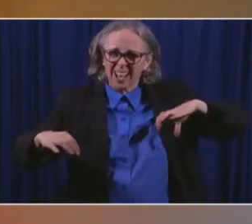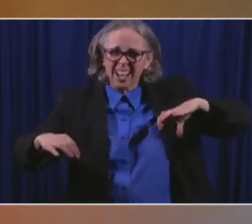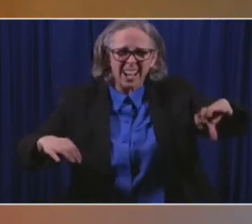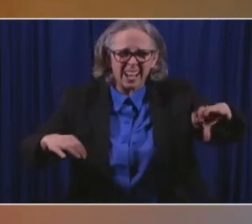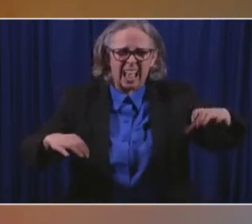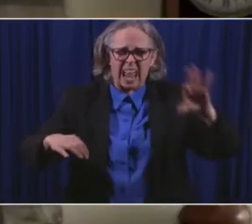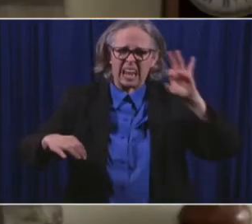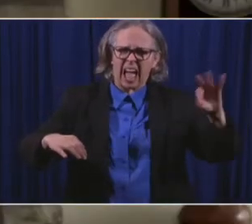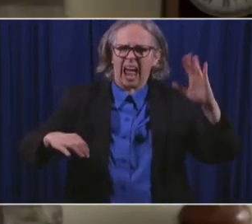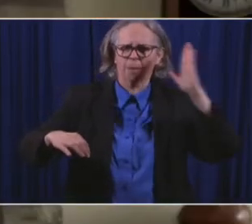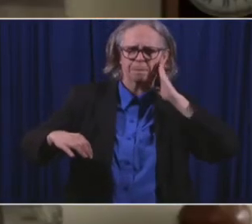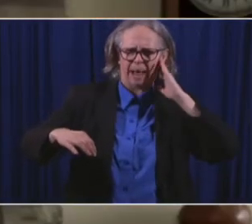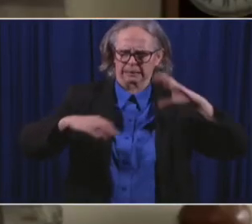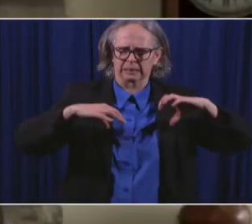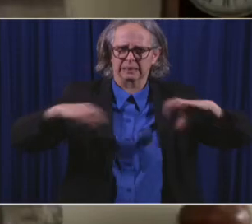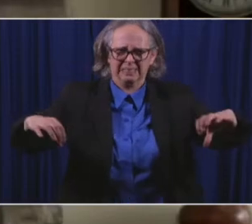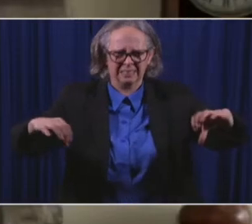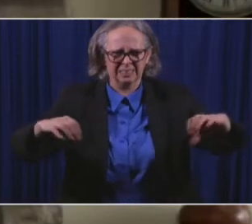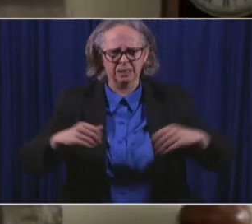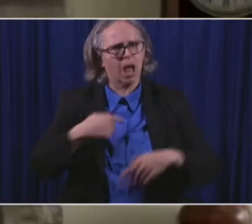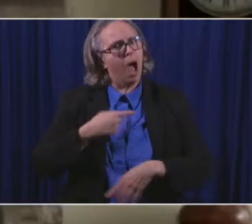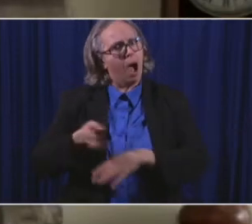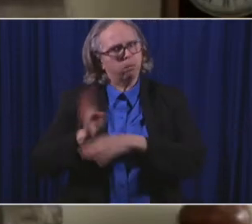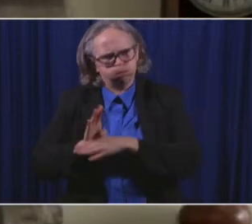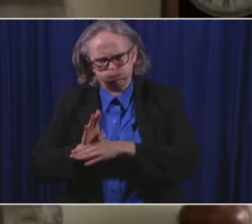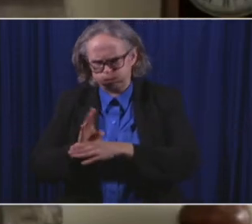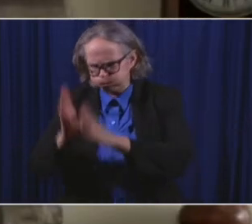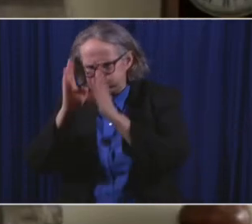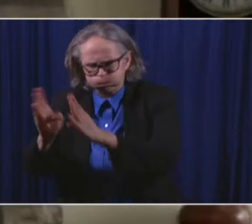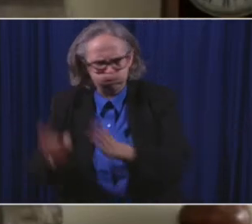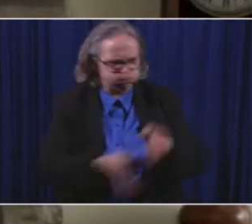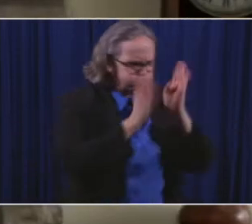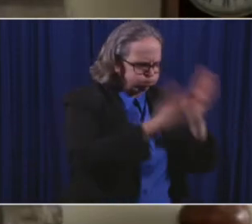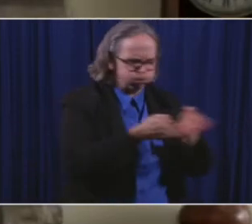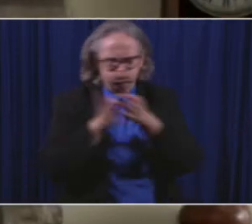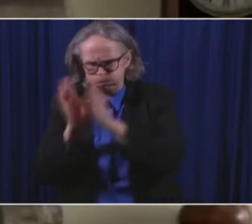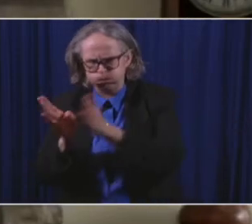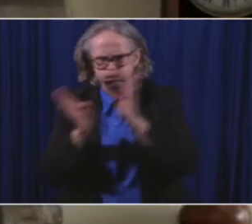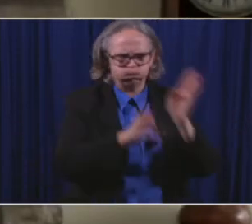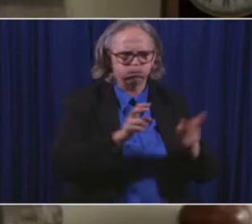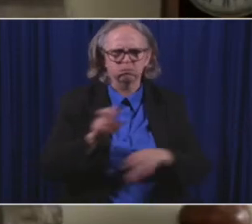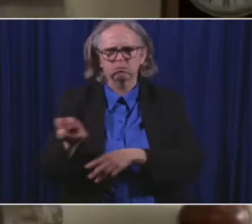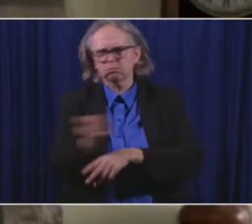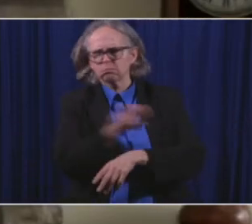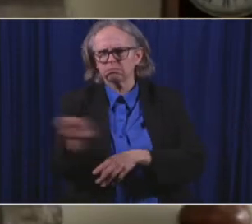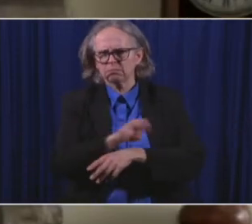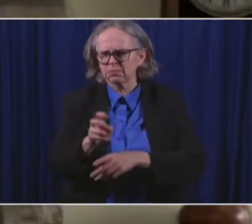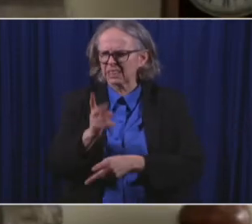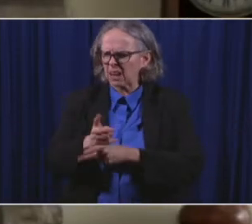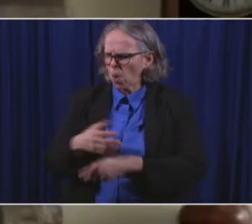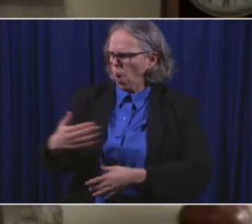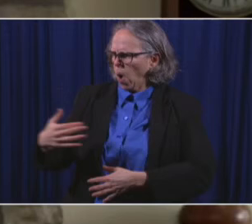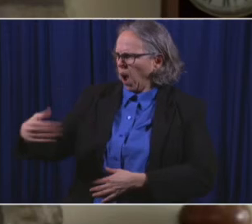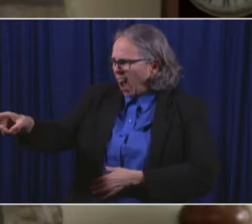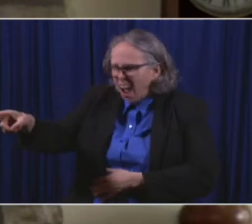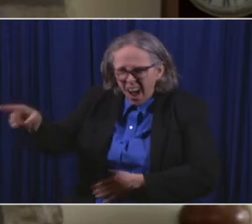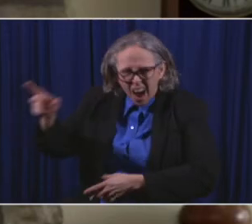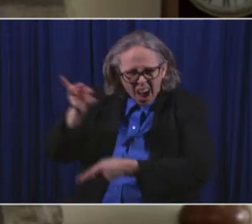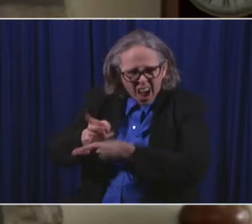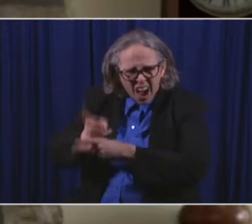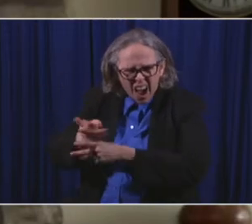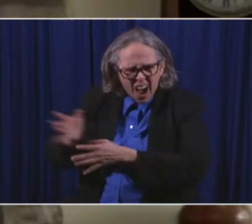right now. Wow. And being full, what does that mean? Are